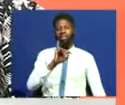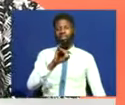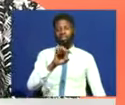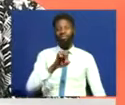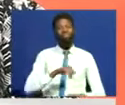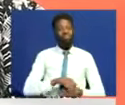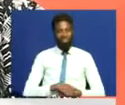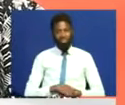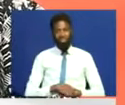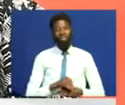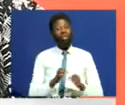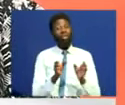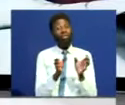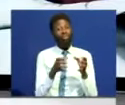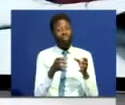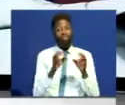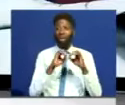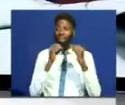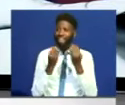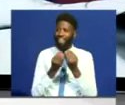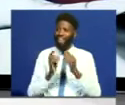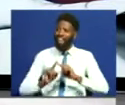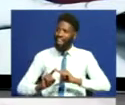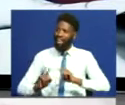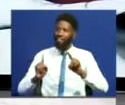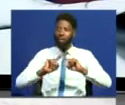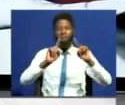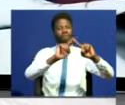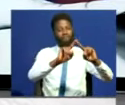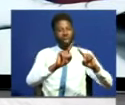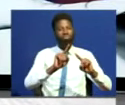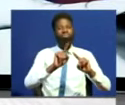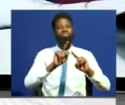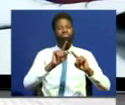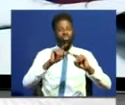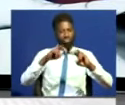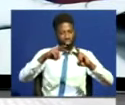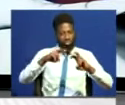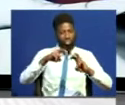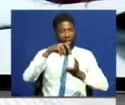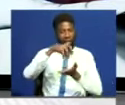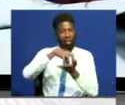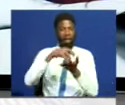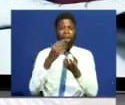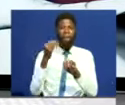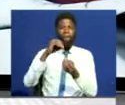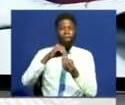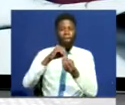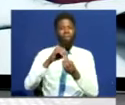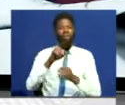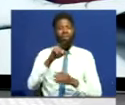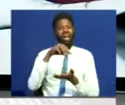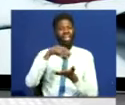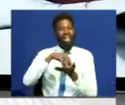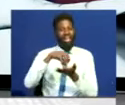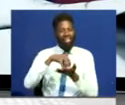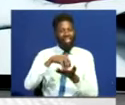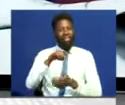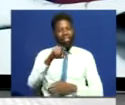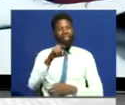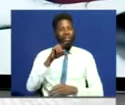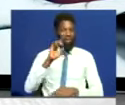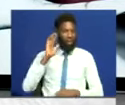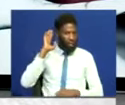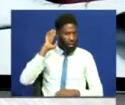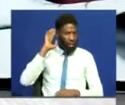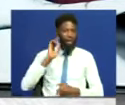societies which have been at the heart of some of these cases. They do receive some majority of these cases, similar to FIDE as well. But before I